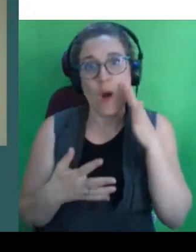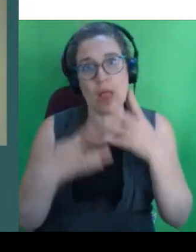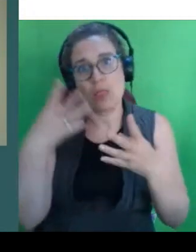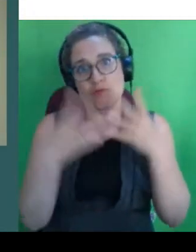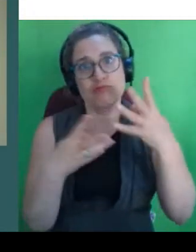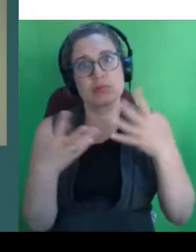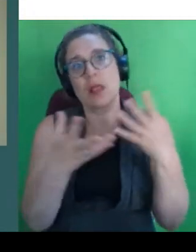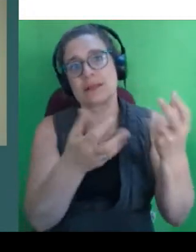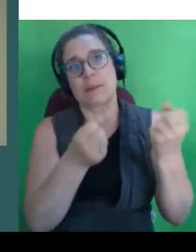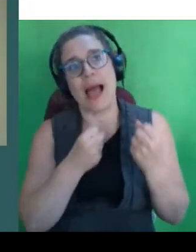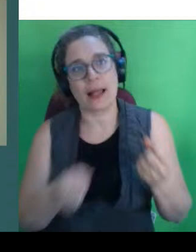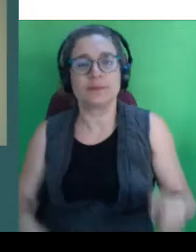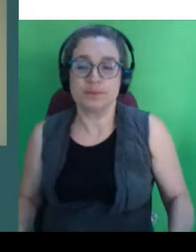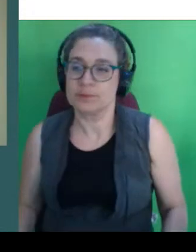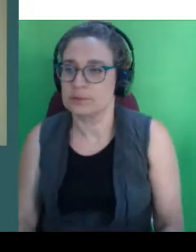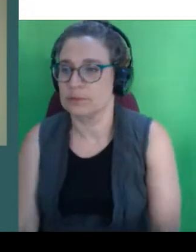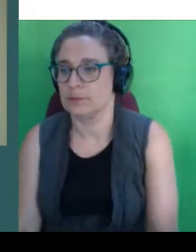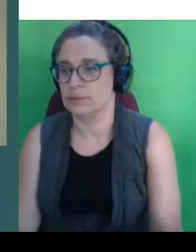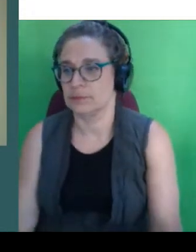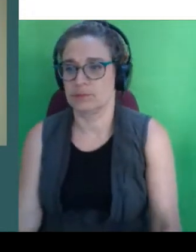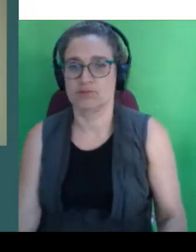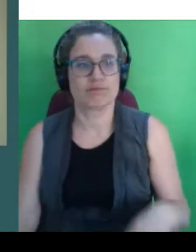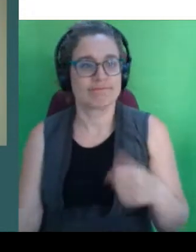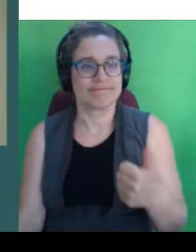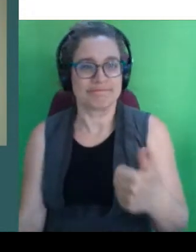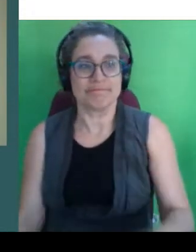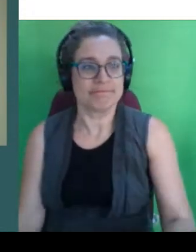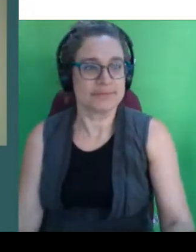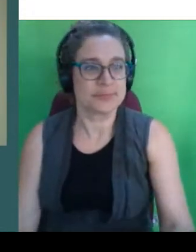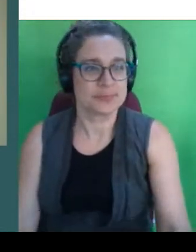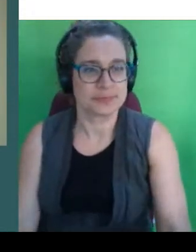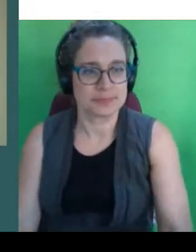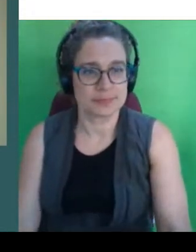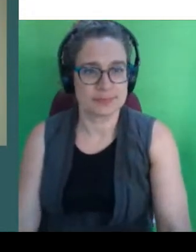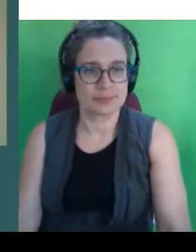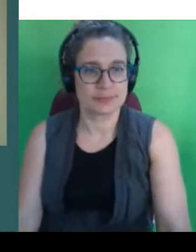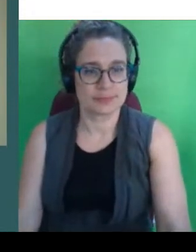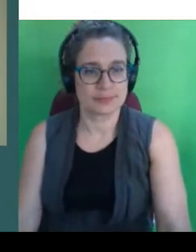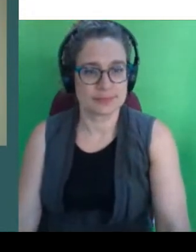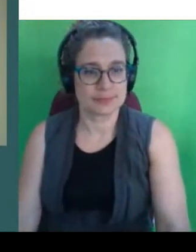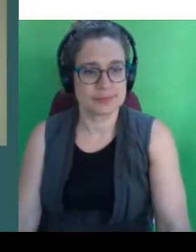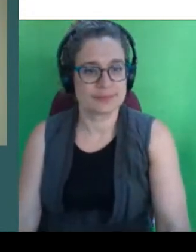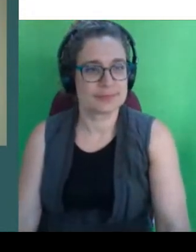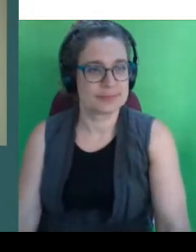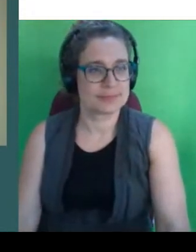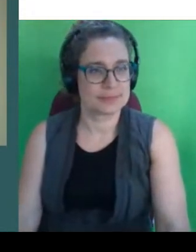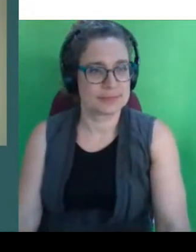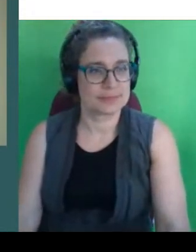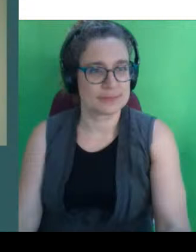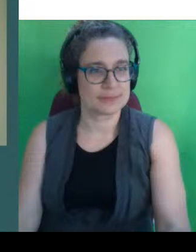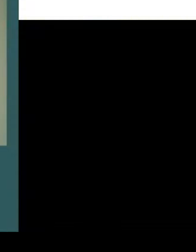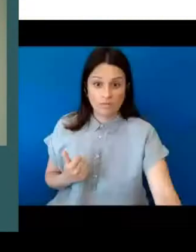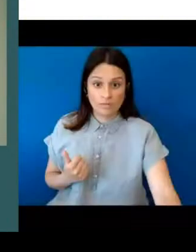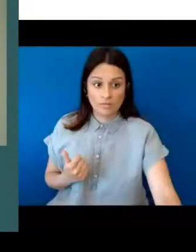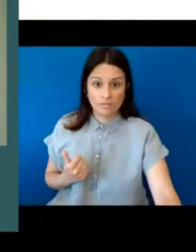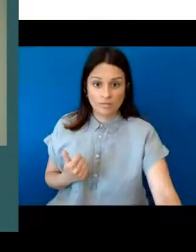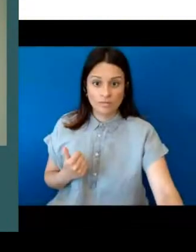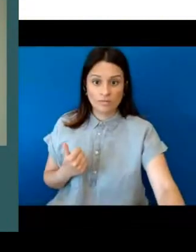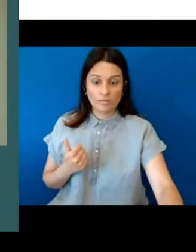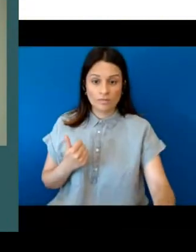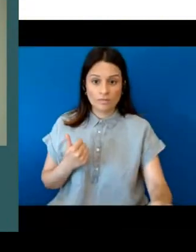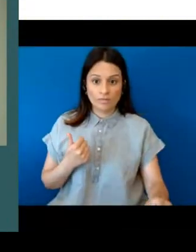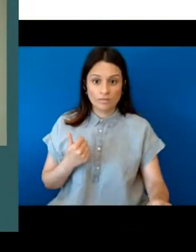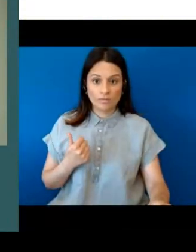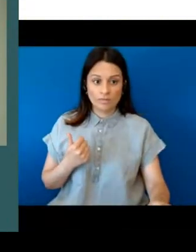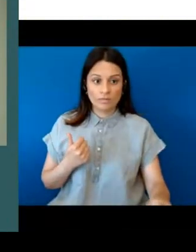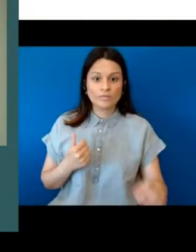comes. Sorry, that was supposed to be a last question, but are there any drugs that can raise tryptase to kind of muddy the